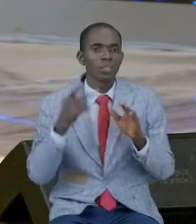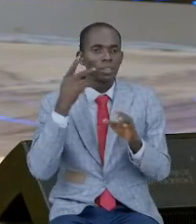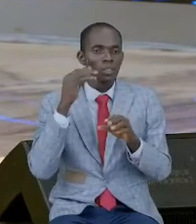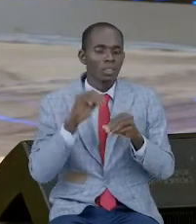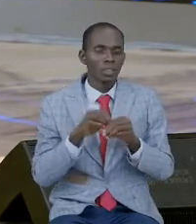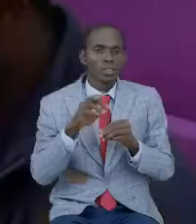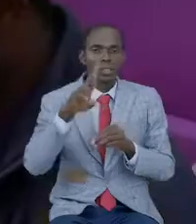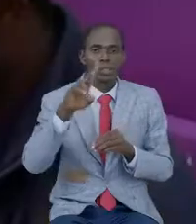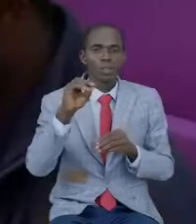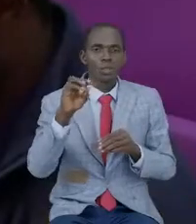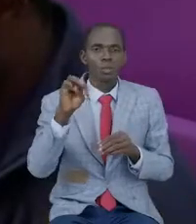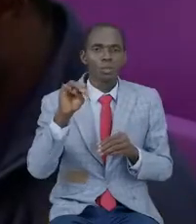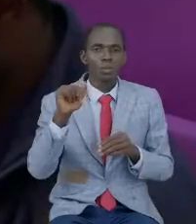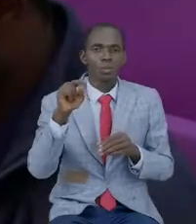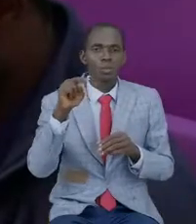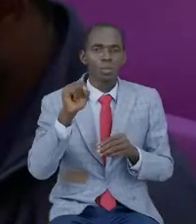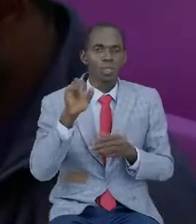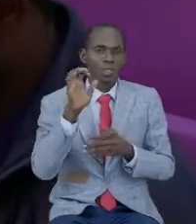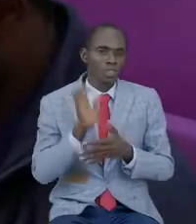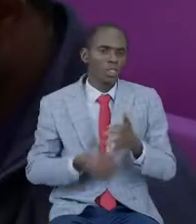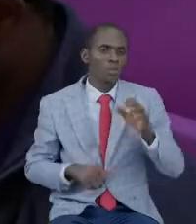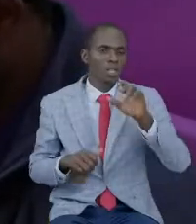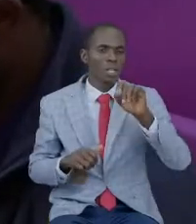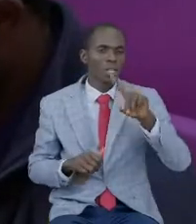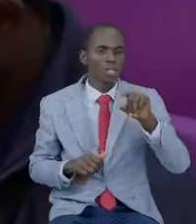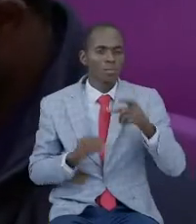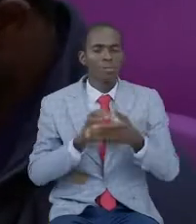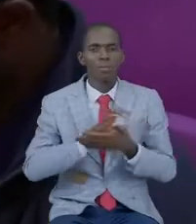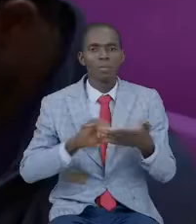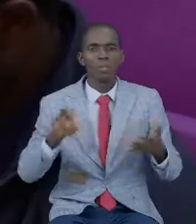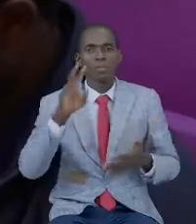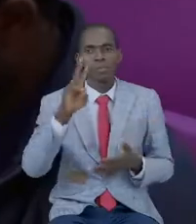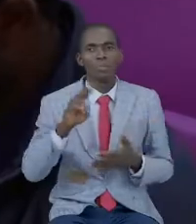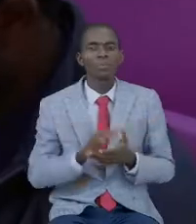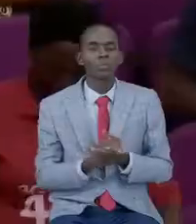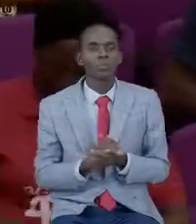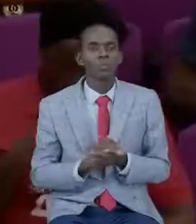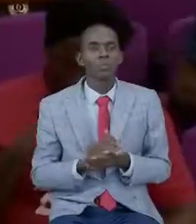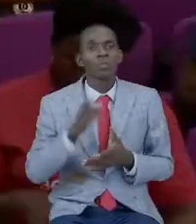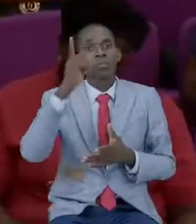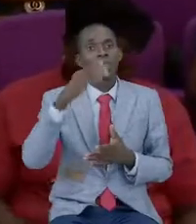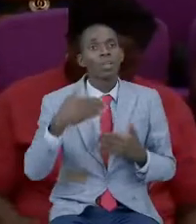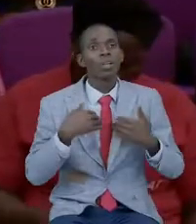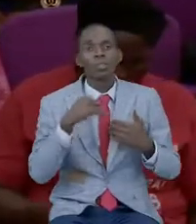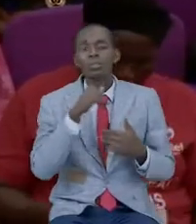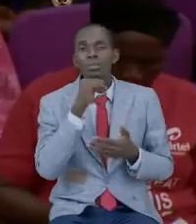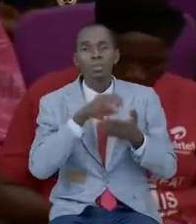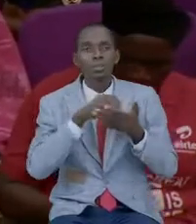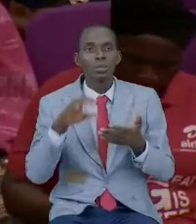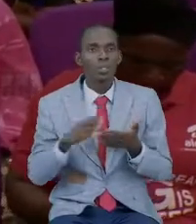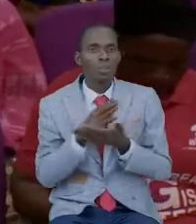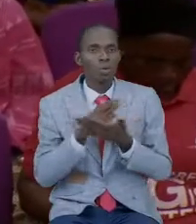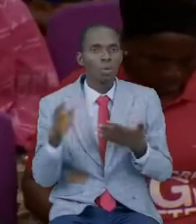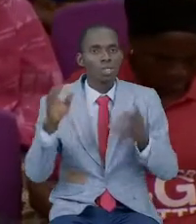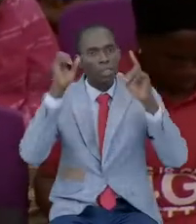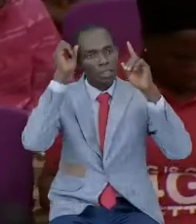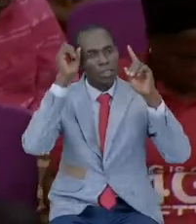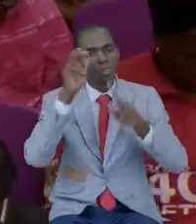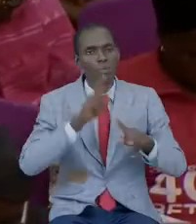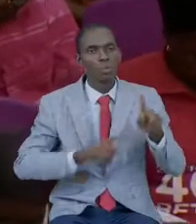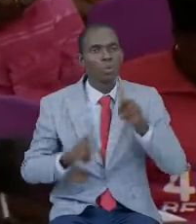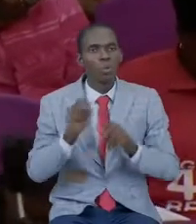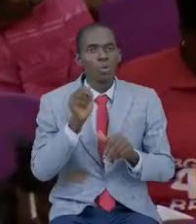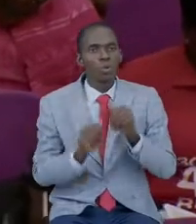2. Romans 11, verse 2. God has not cast away his people, which